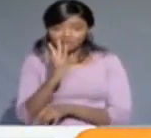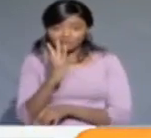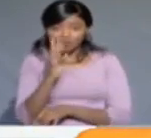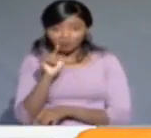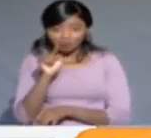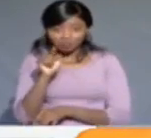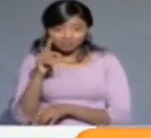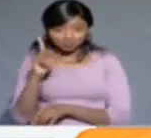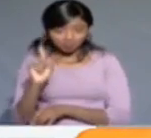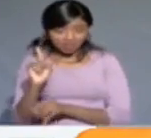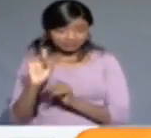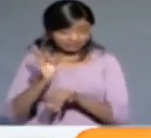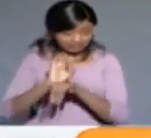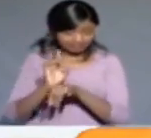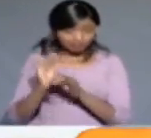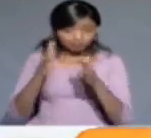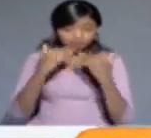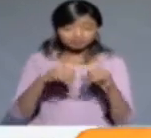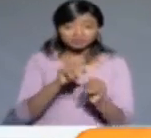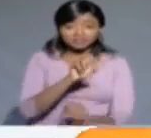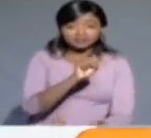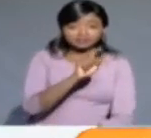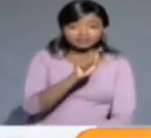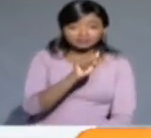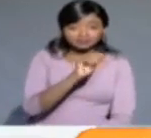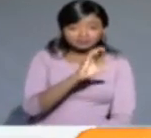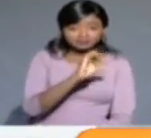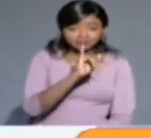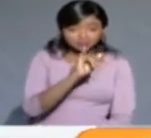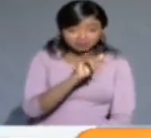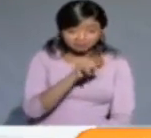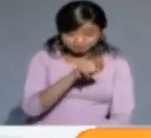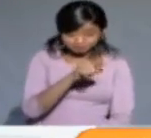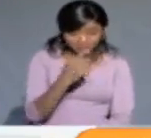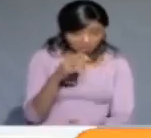of Stacy Ndiwa, who finished second in 33